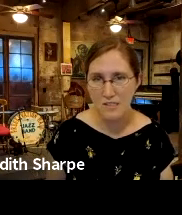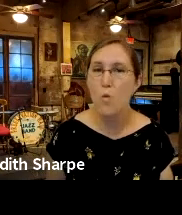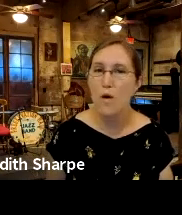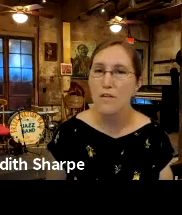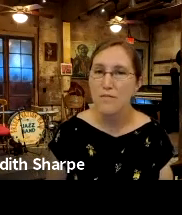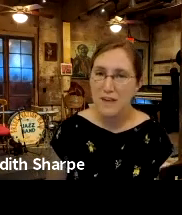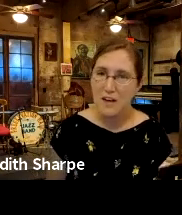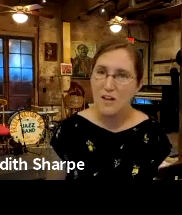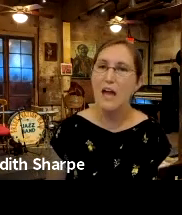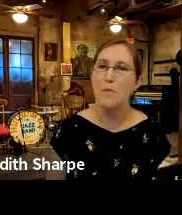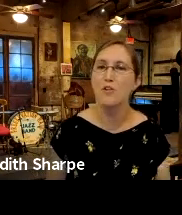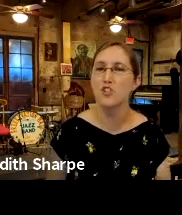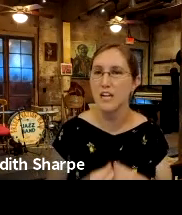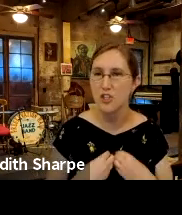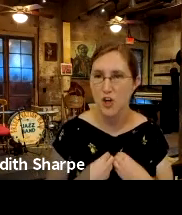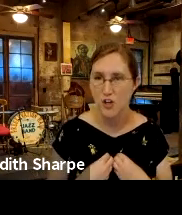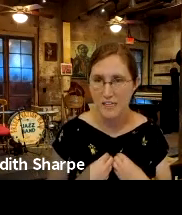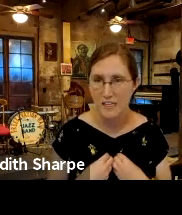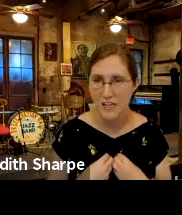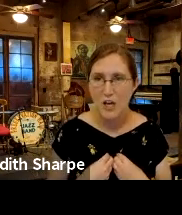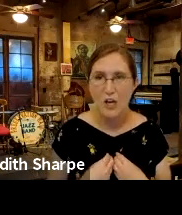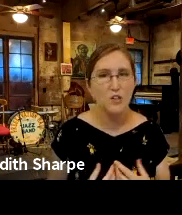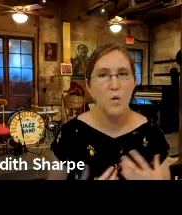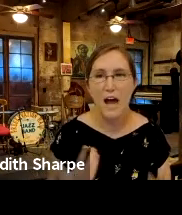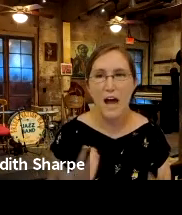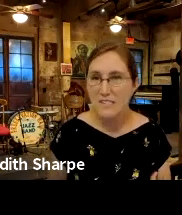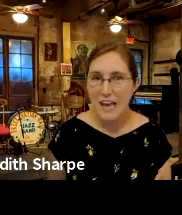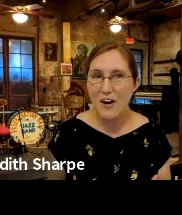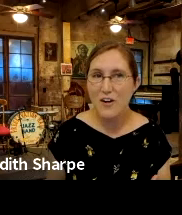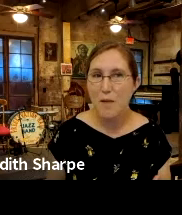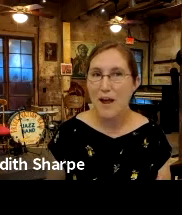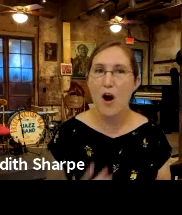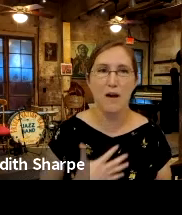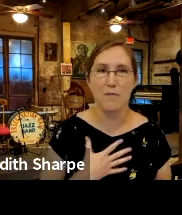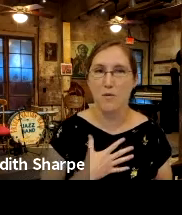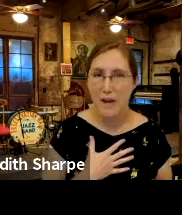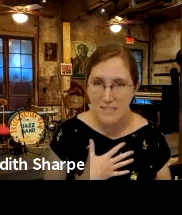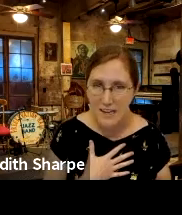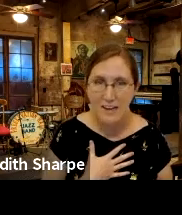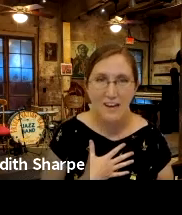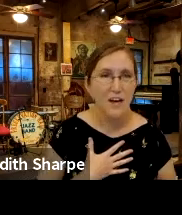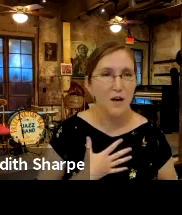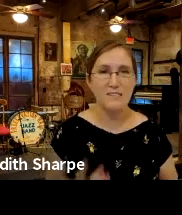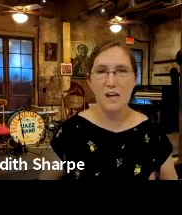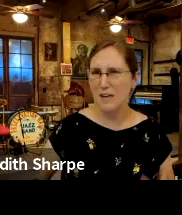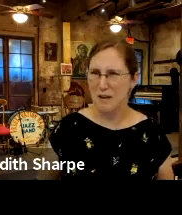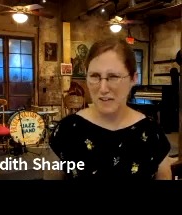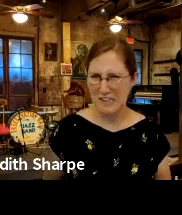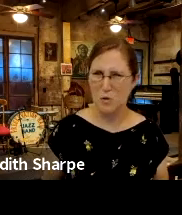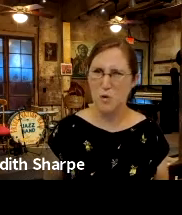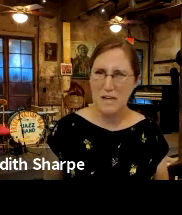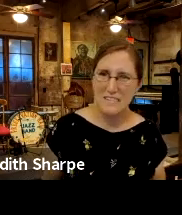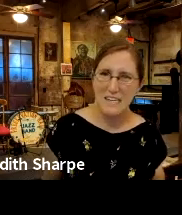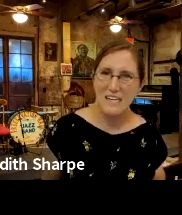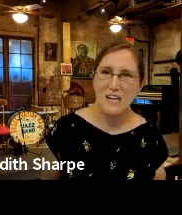us the way we feel an emotion internally. So when I'm scared, my heart might be racing, my stomach may feel a